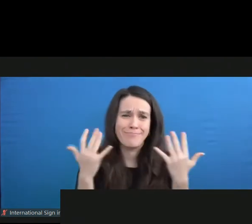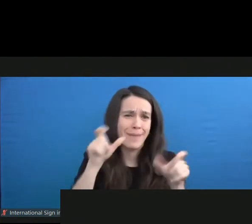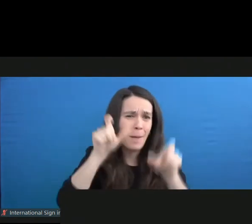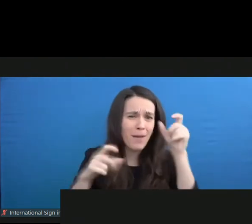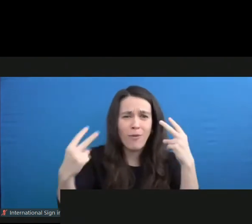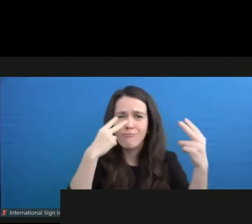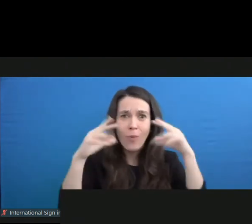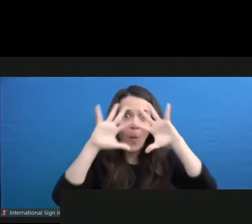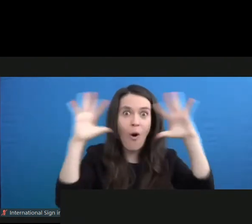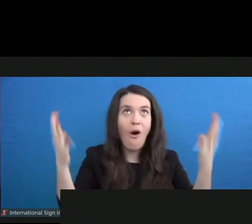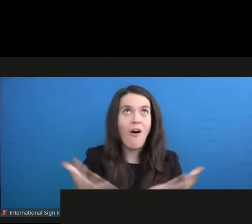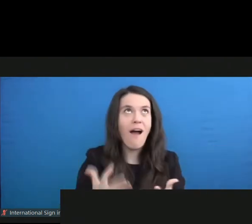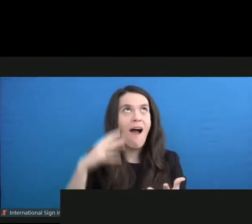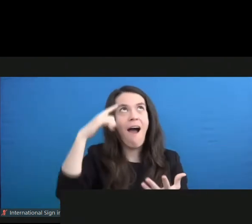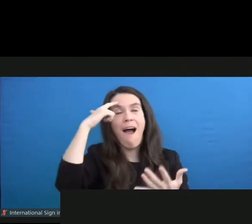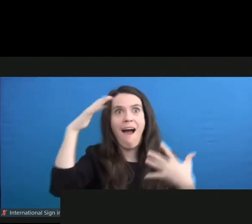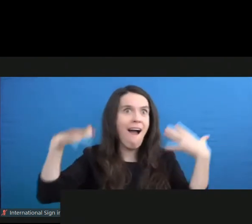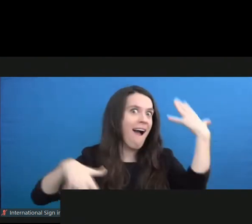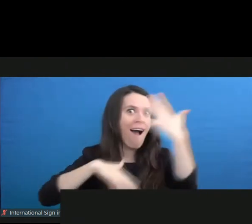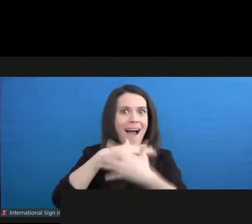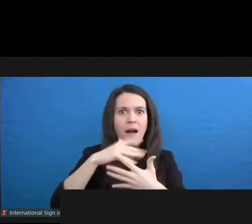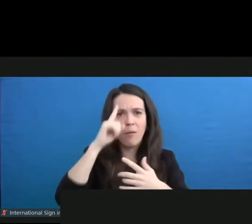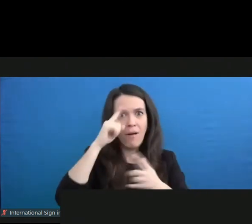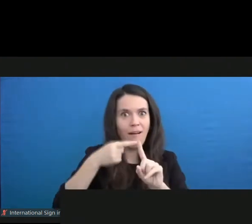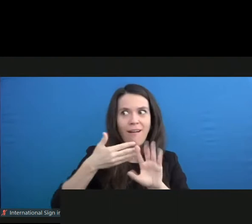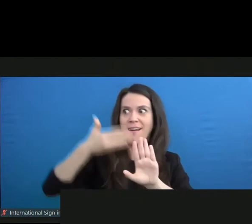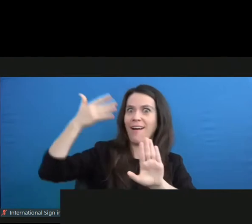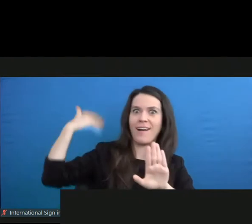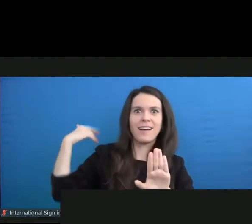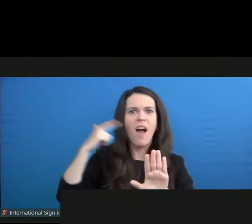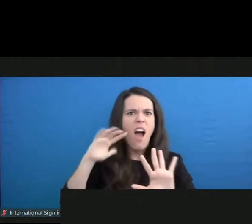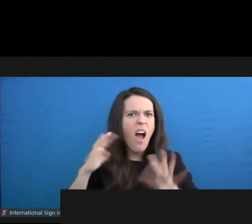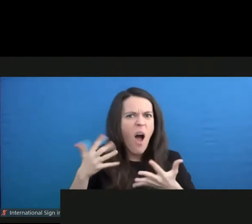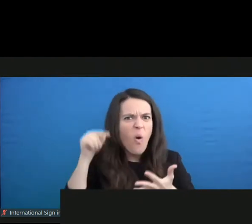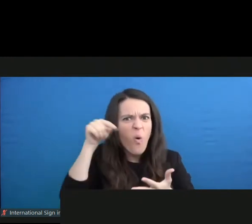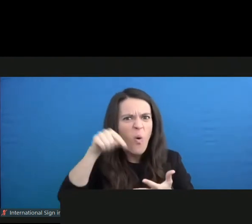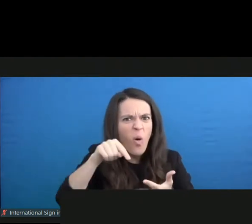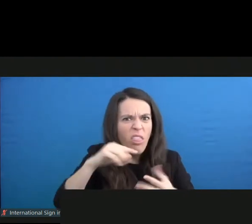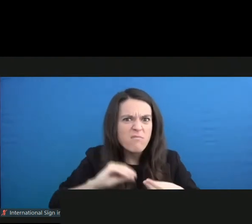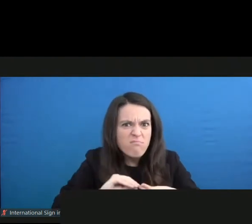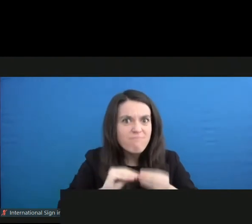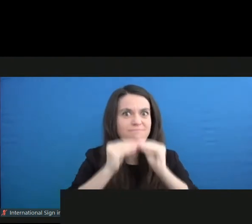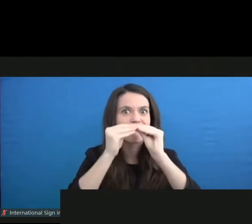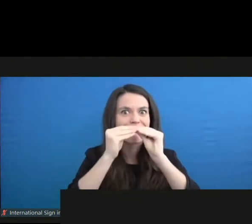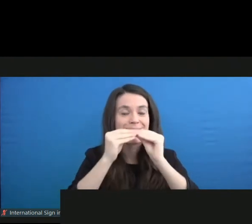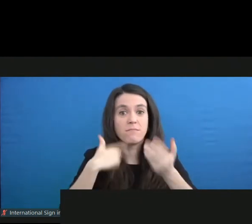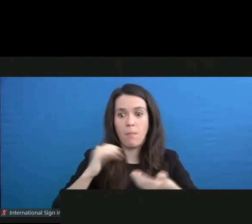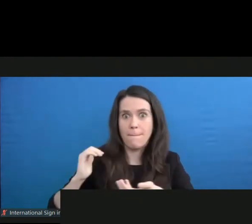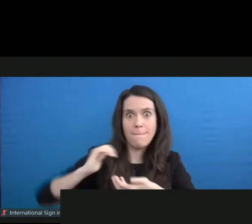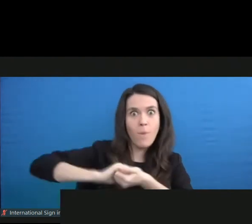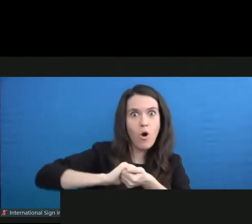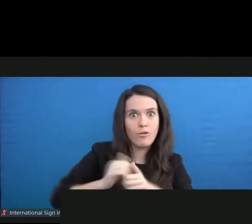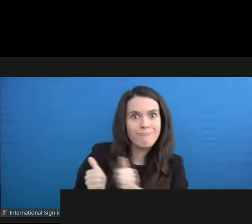to forget to mention the backbone of global gatherings like these, namely, trusted partner organizations such as the